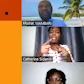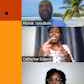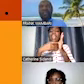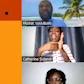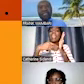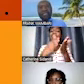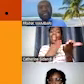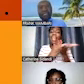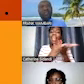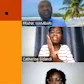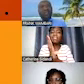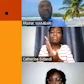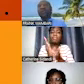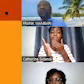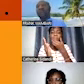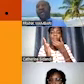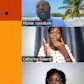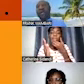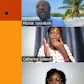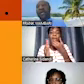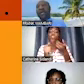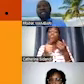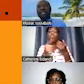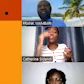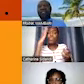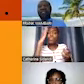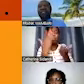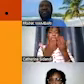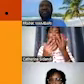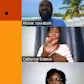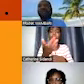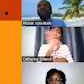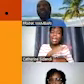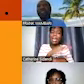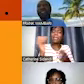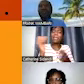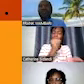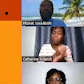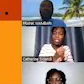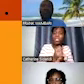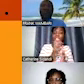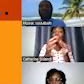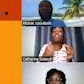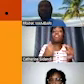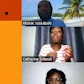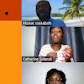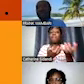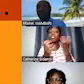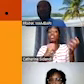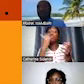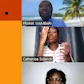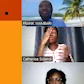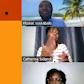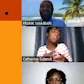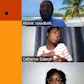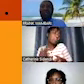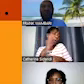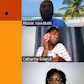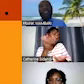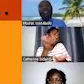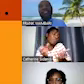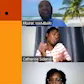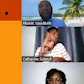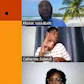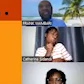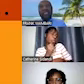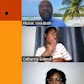stagnating. You don't know whether to go back to employment. If you have business, you don't know whether to go back to the business. You don't know whether to